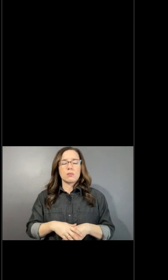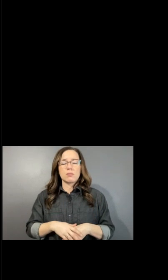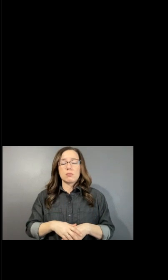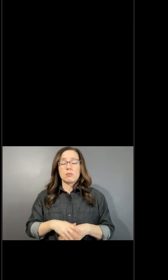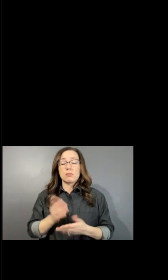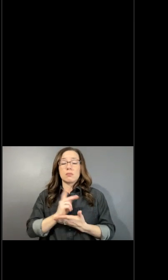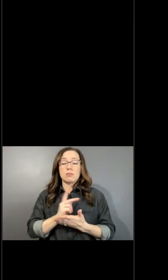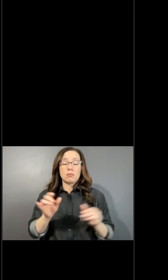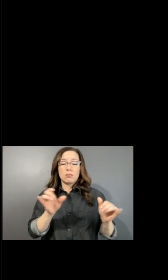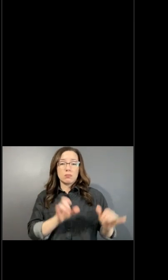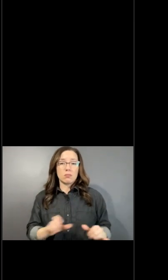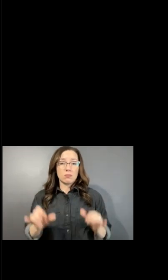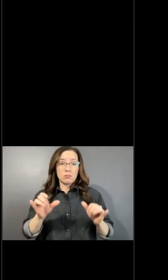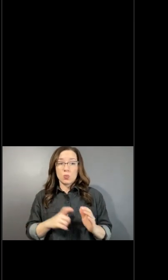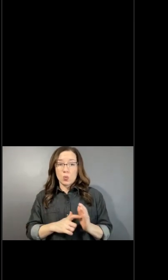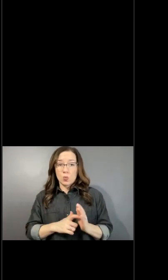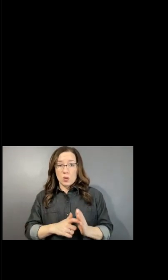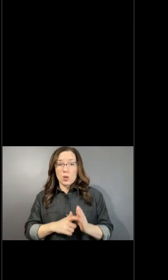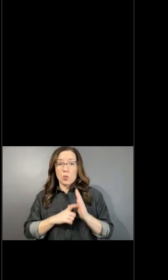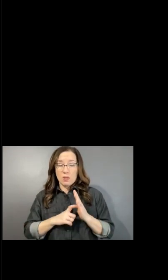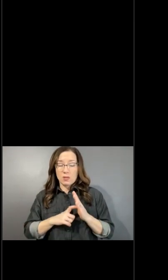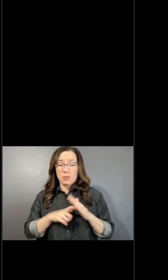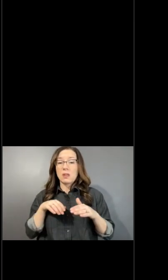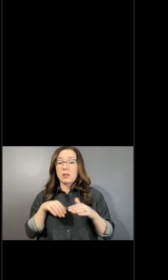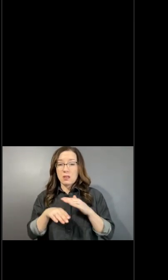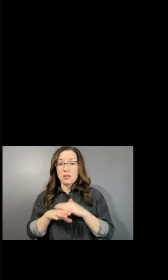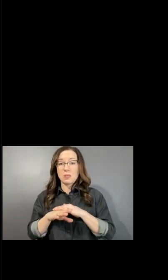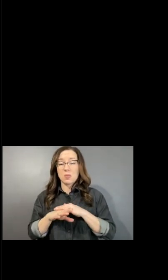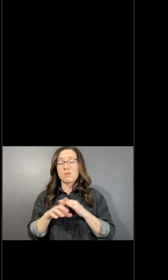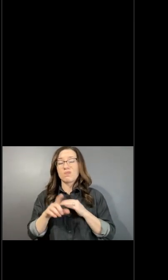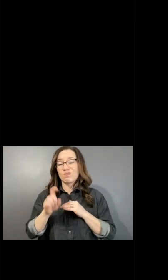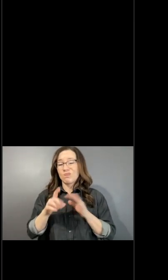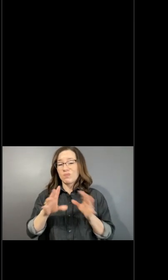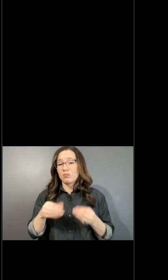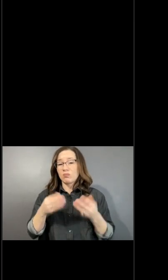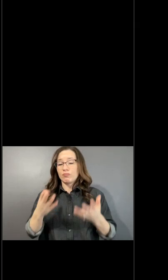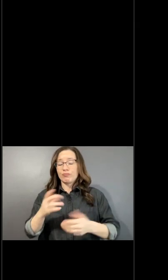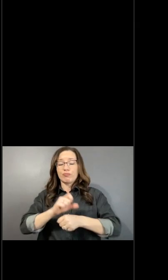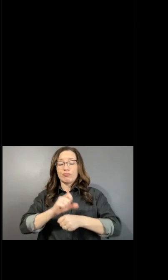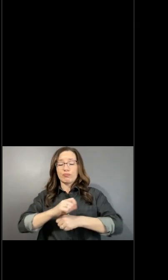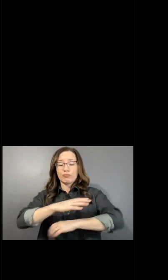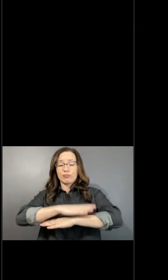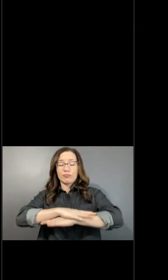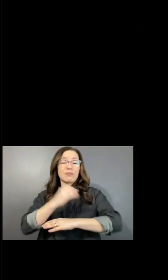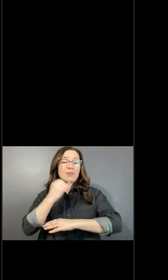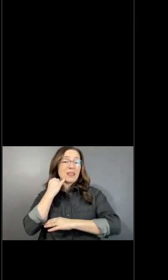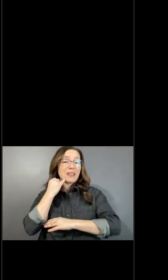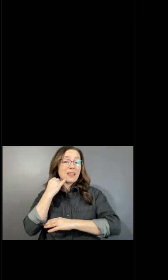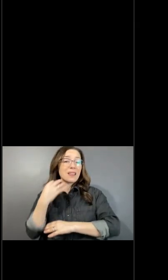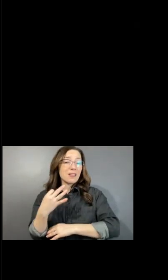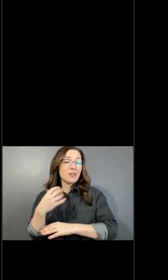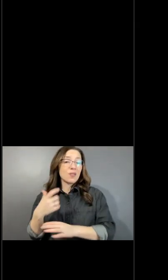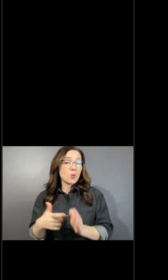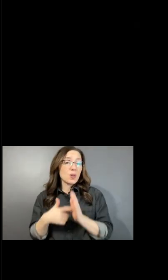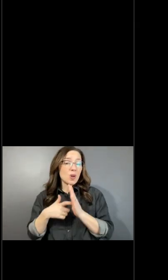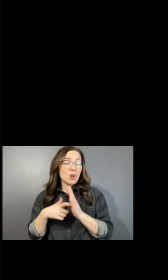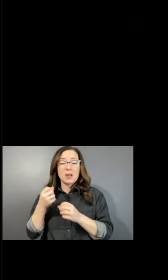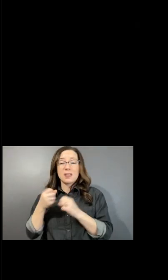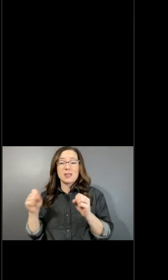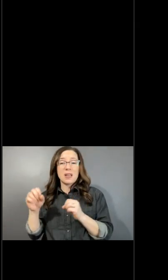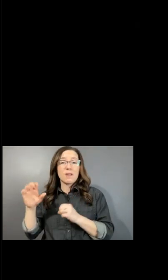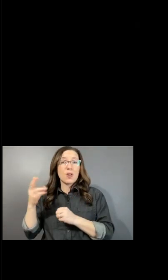use areas are required to be accessible and must provide a work surface if required by the safe harbor